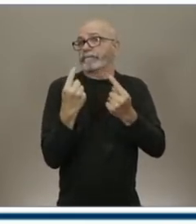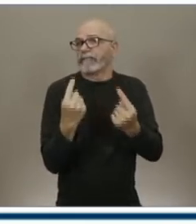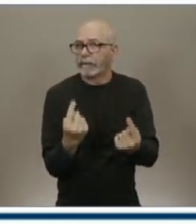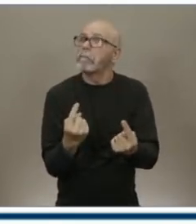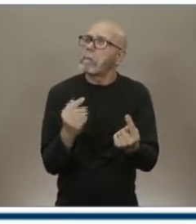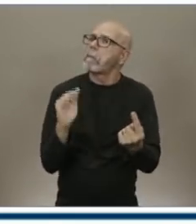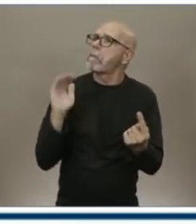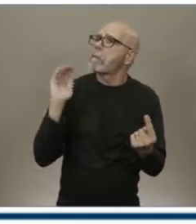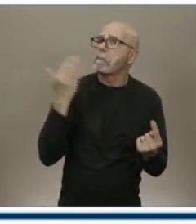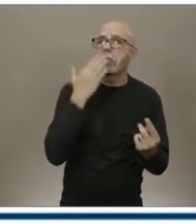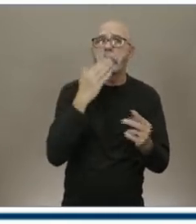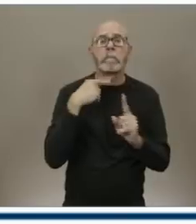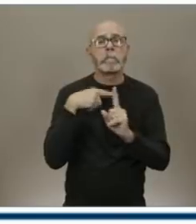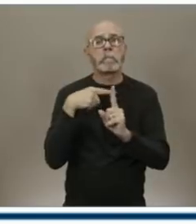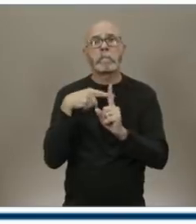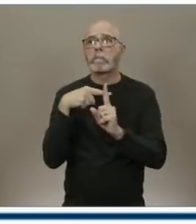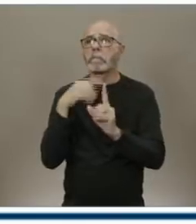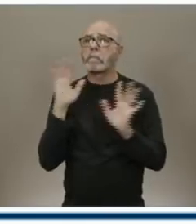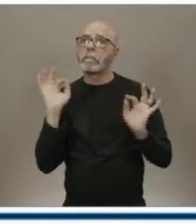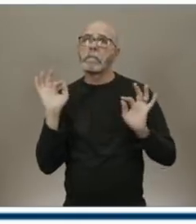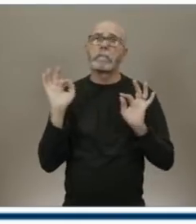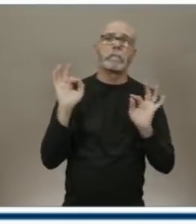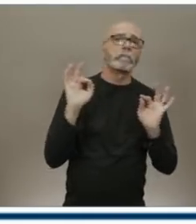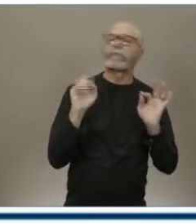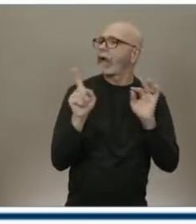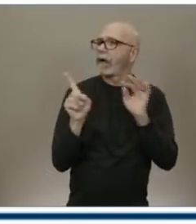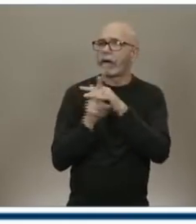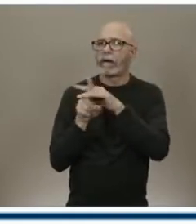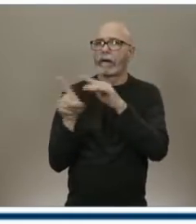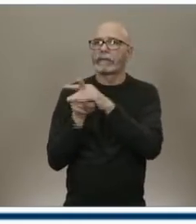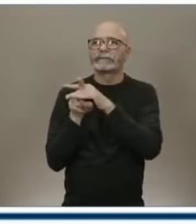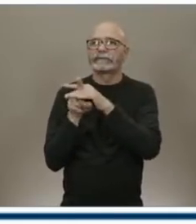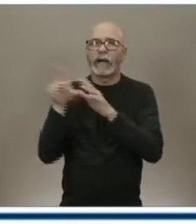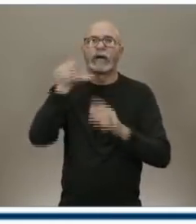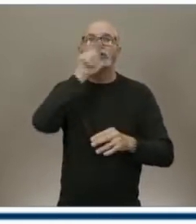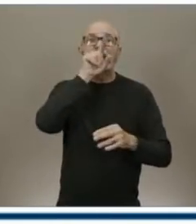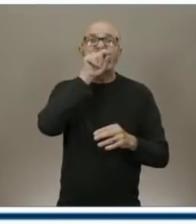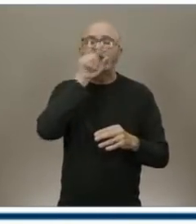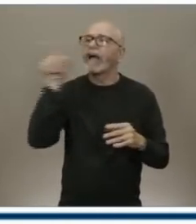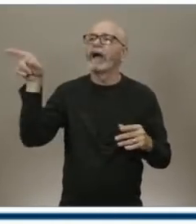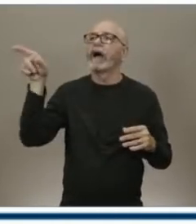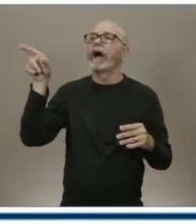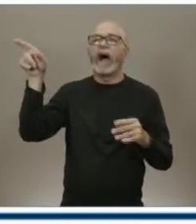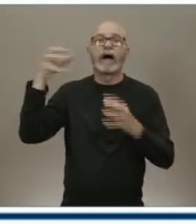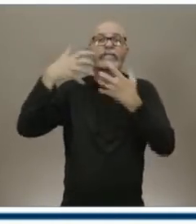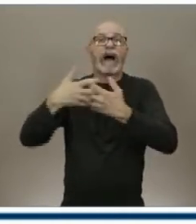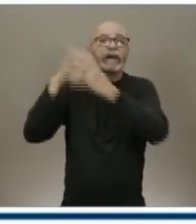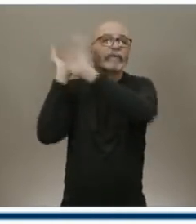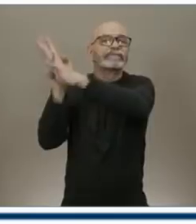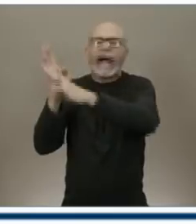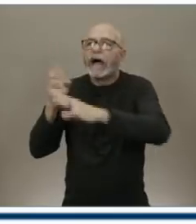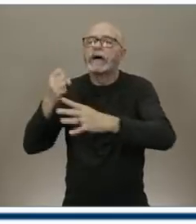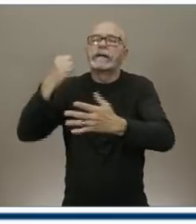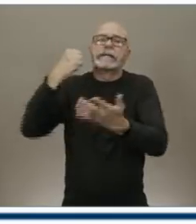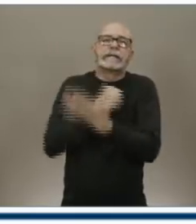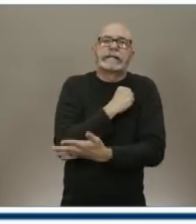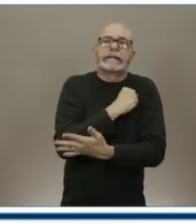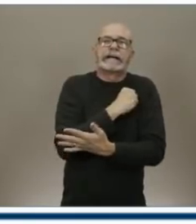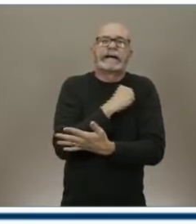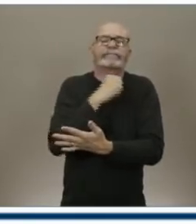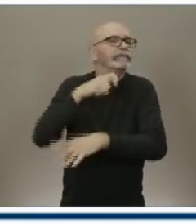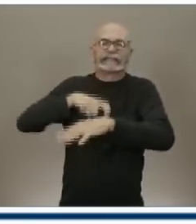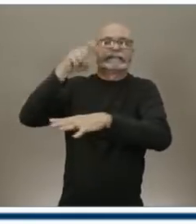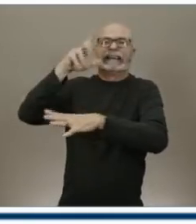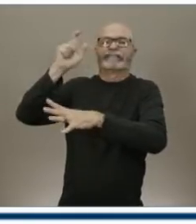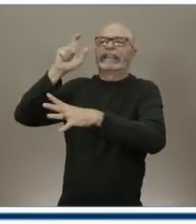valley is a stark reminder that we're not through this yet, and things can change very quickly. I know that people are anxious and ready to get